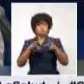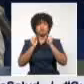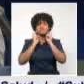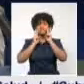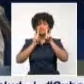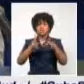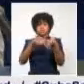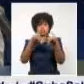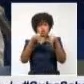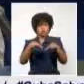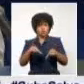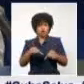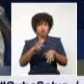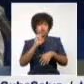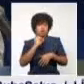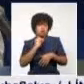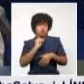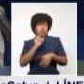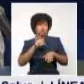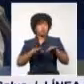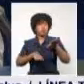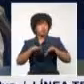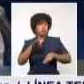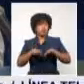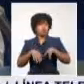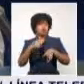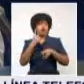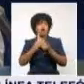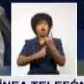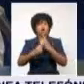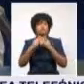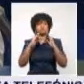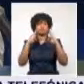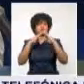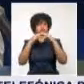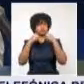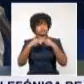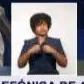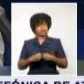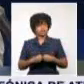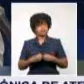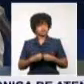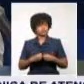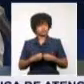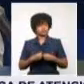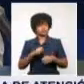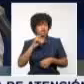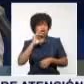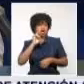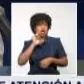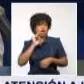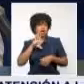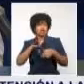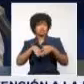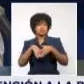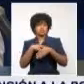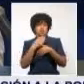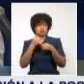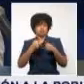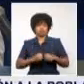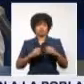houses, which is the pattern to follow once a person is clinically discharged. Today we have the same number of people in critical